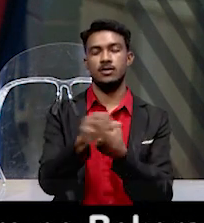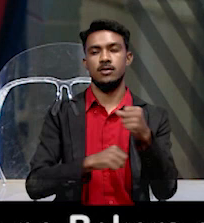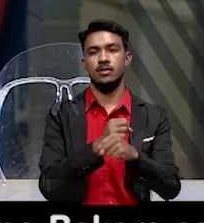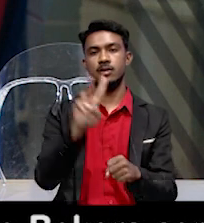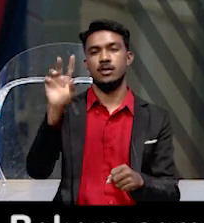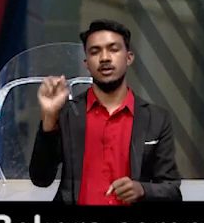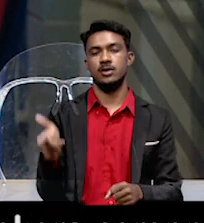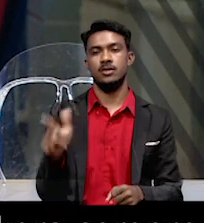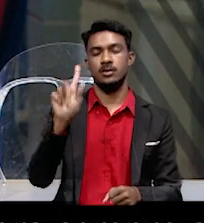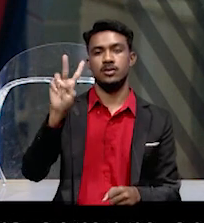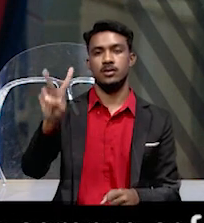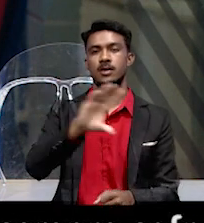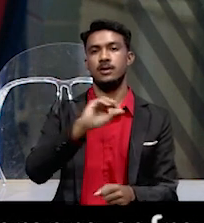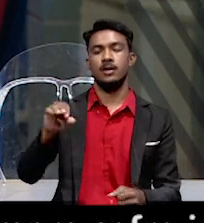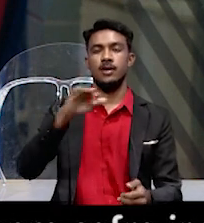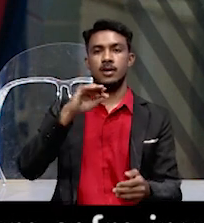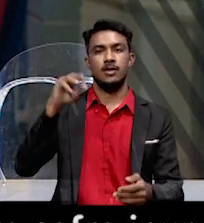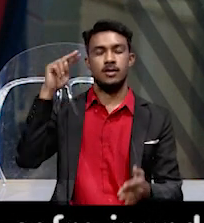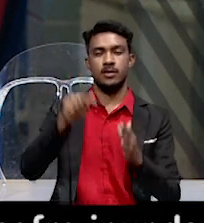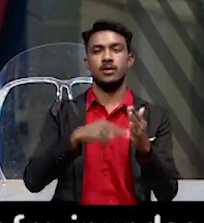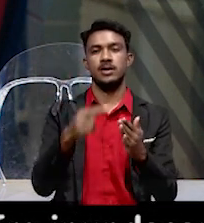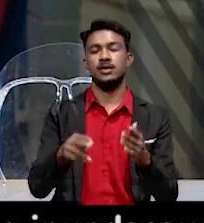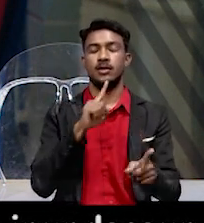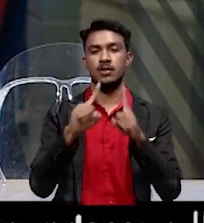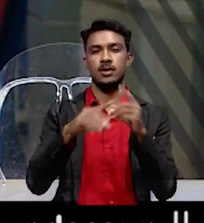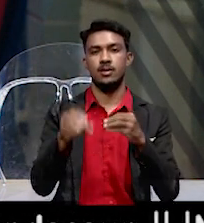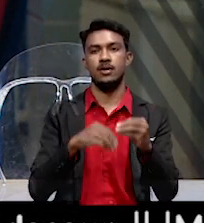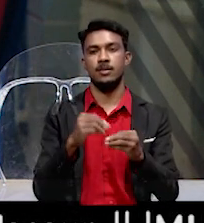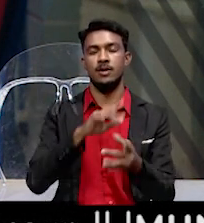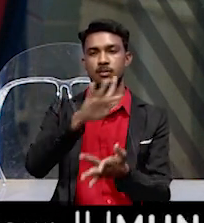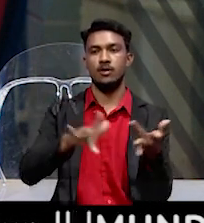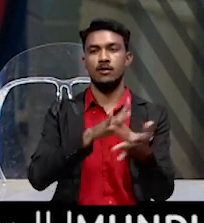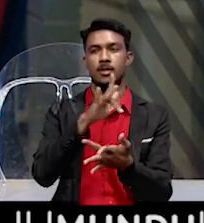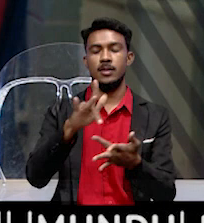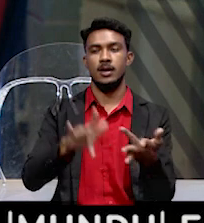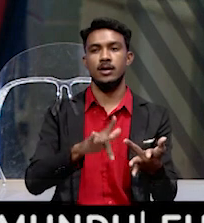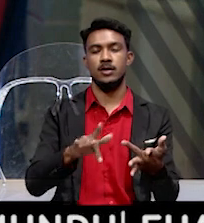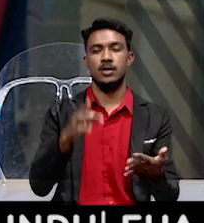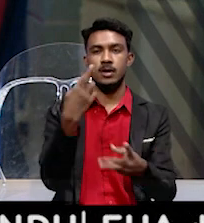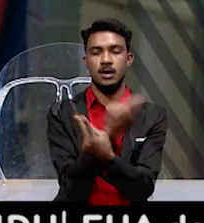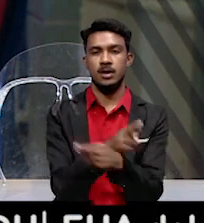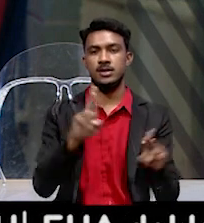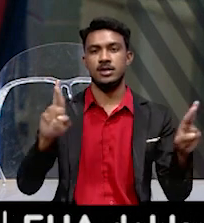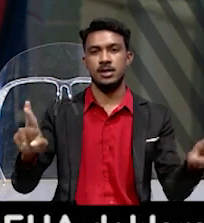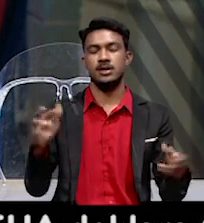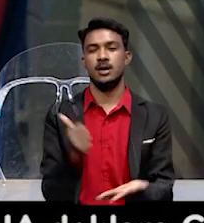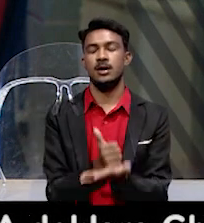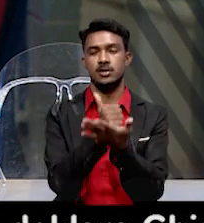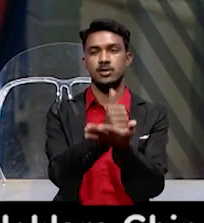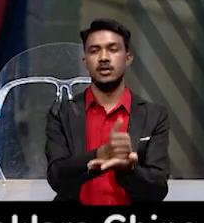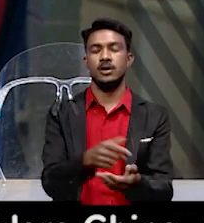hatung notícia idanebe hateteng katak, Movimentu Kuadru Rezisténsia no Rezisténsia Apoia